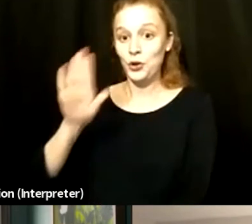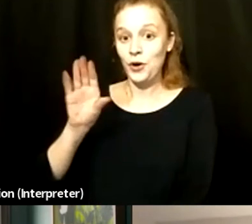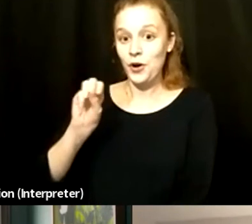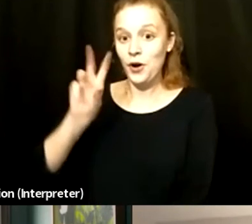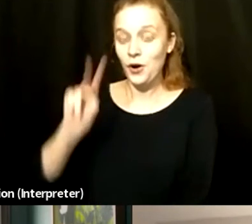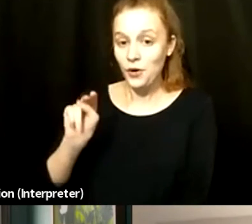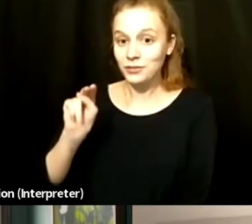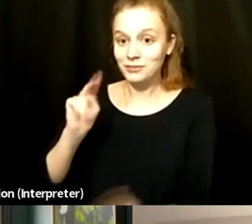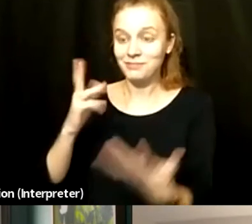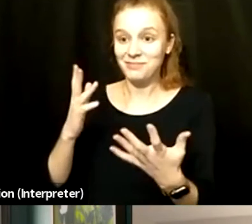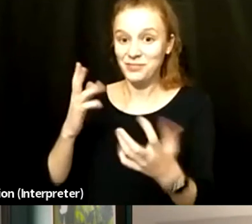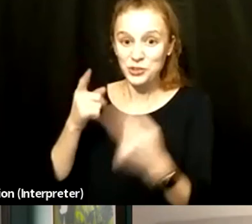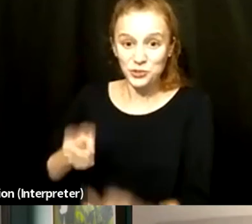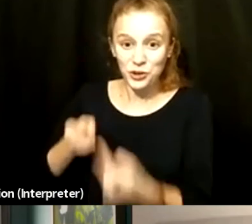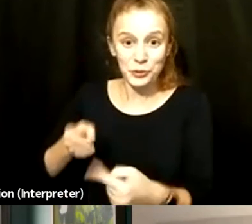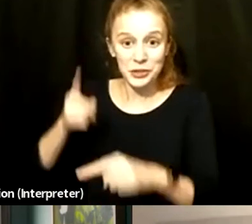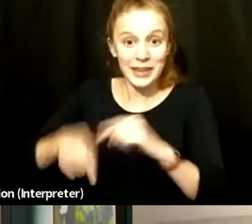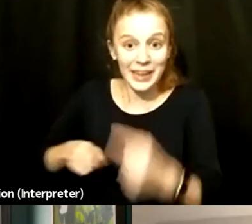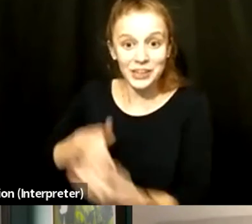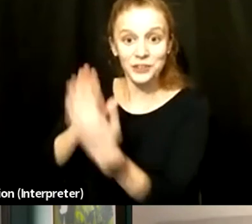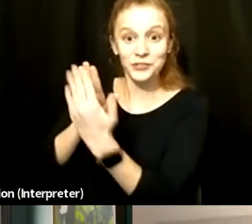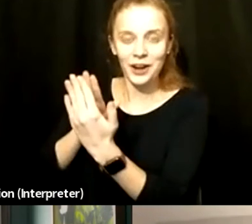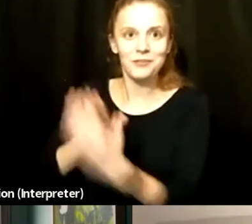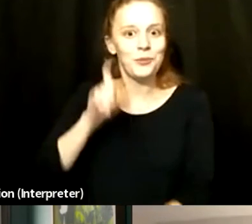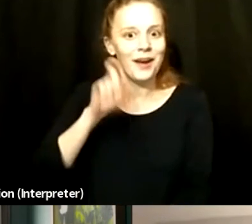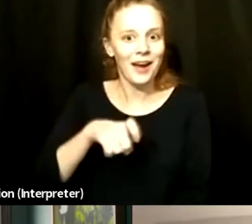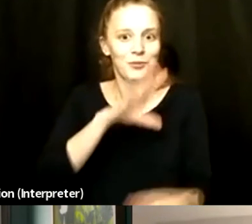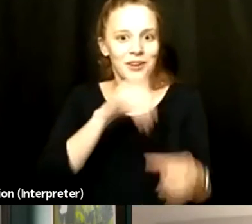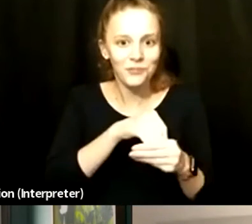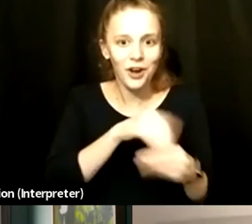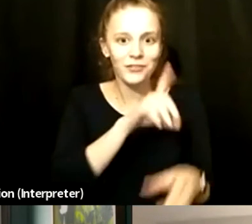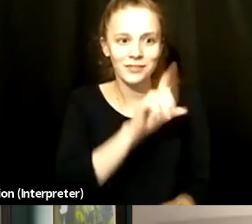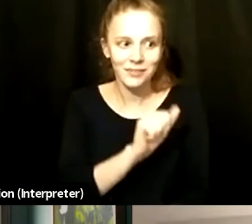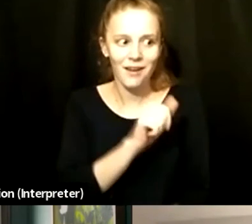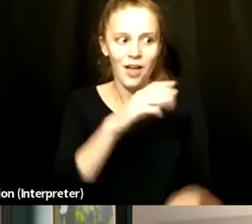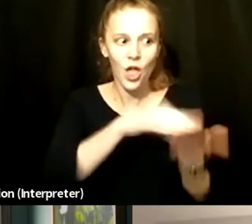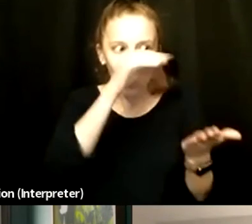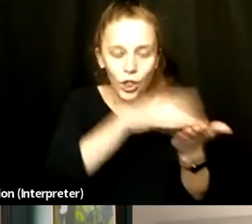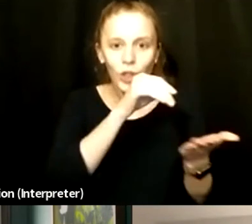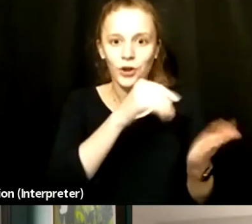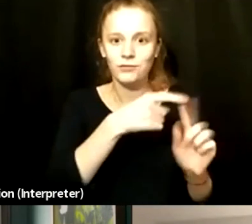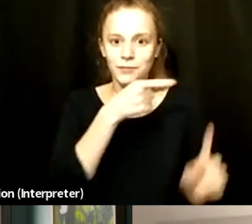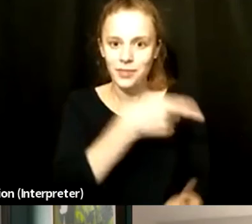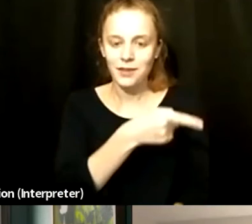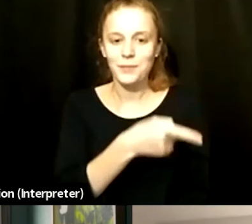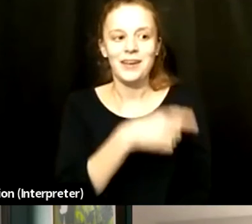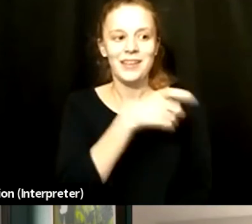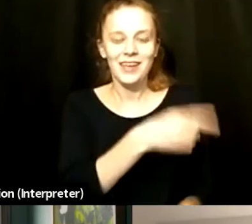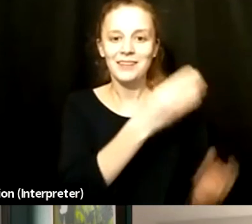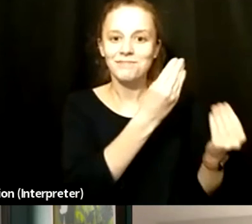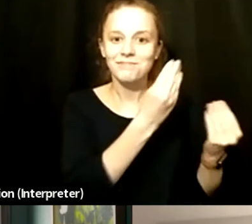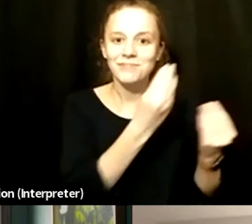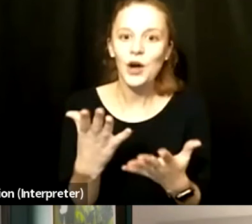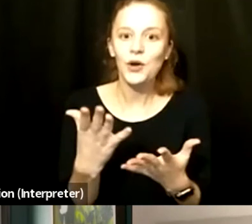you're in community with the people that are being harmed. And letting them be able to tell you exactly where you went wrong and where you could fix it